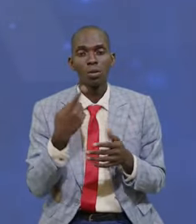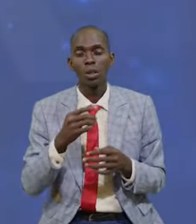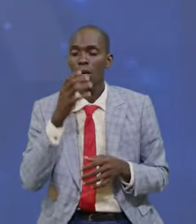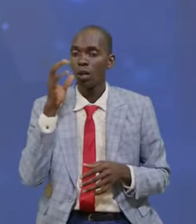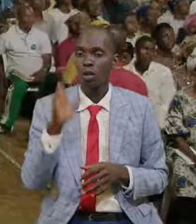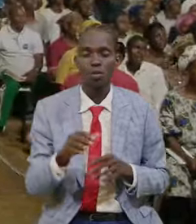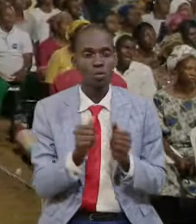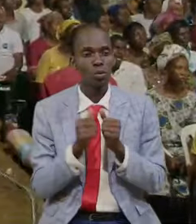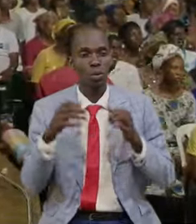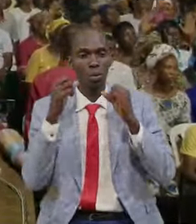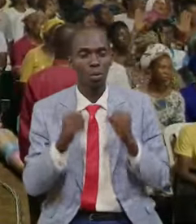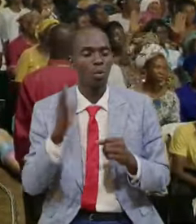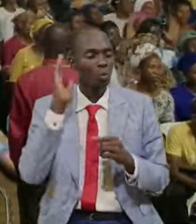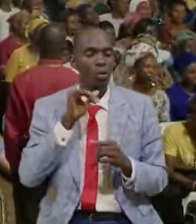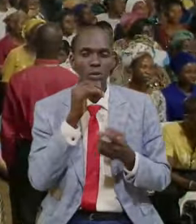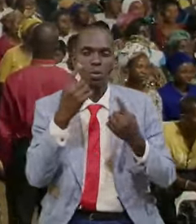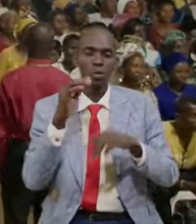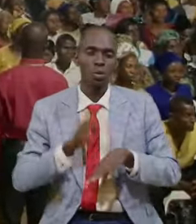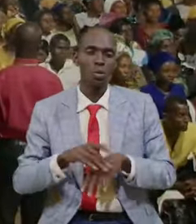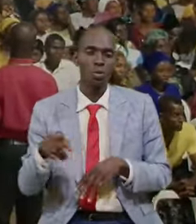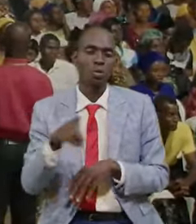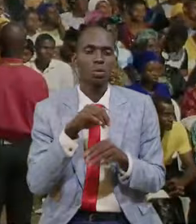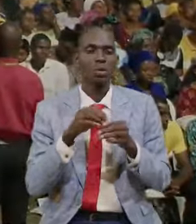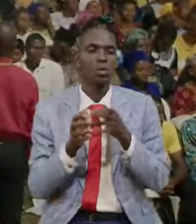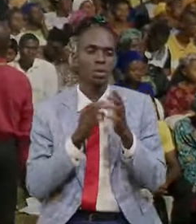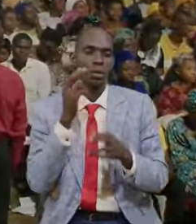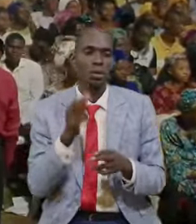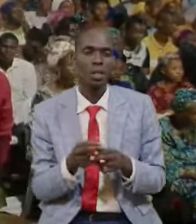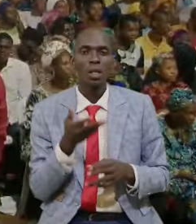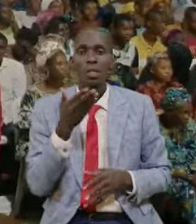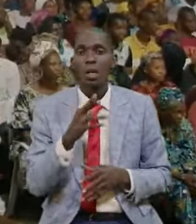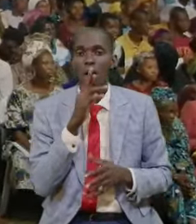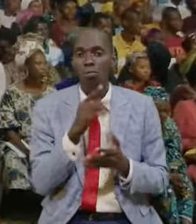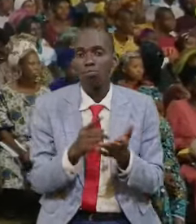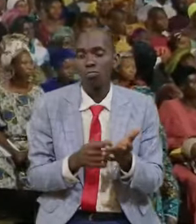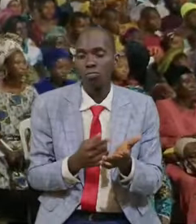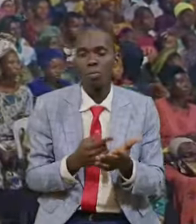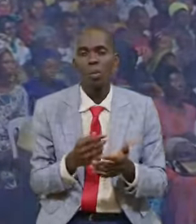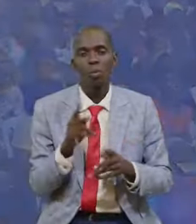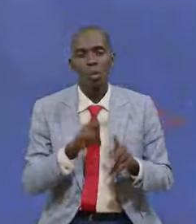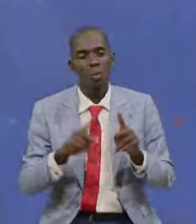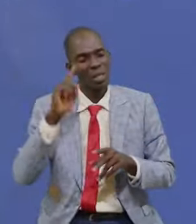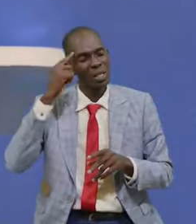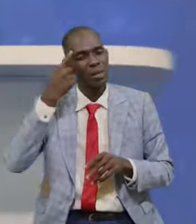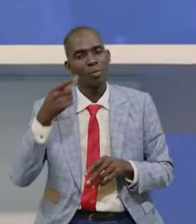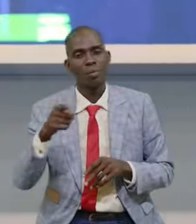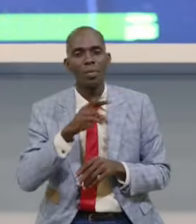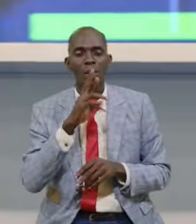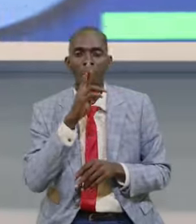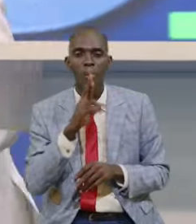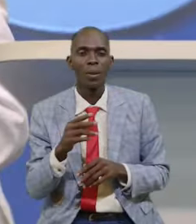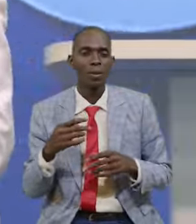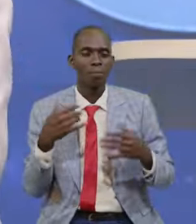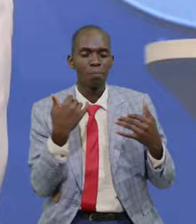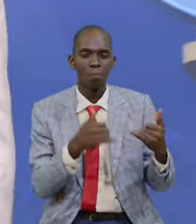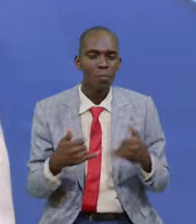come unto you. And there are times, you know, some people think they are playing or they are